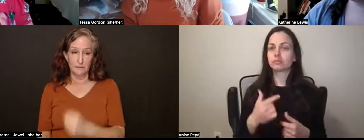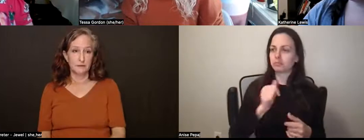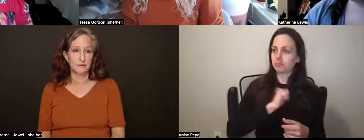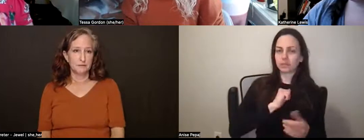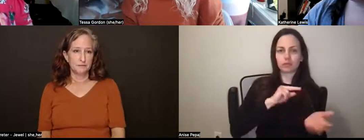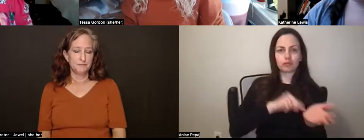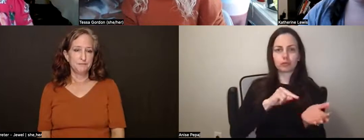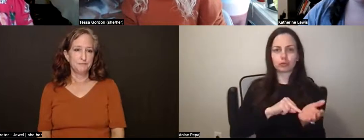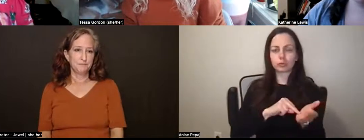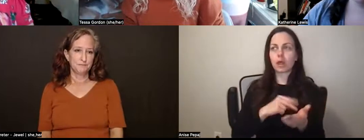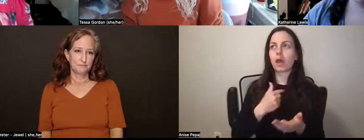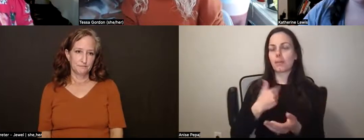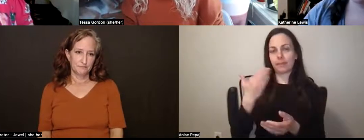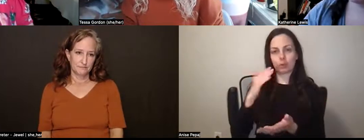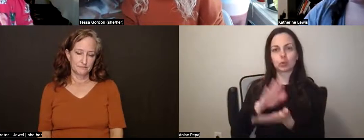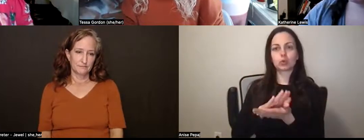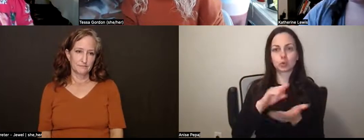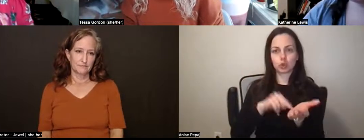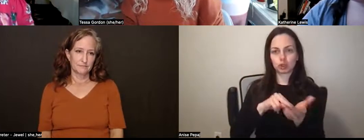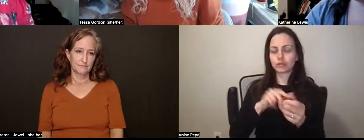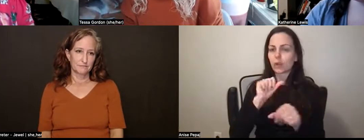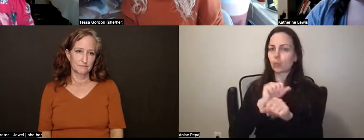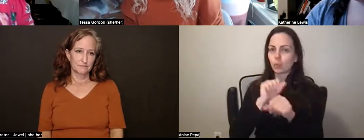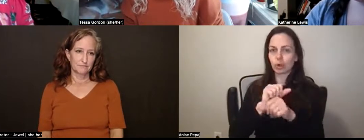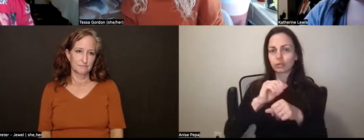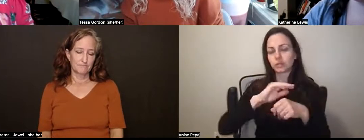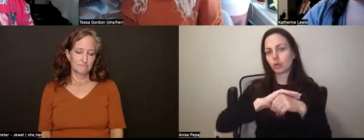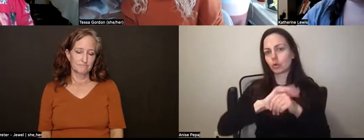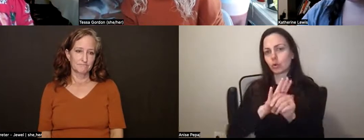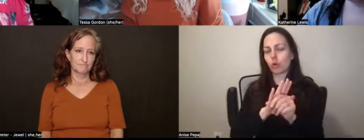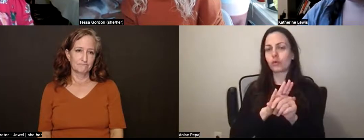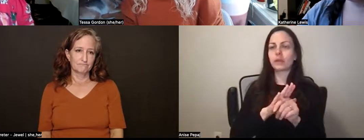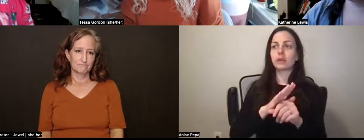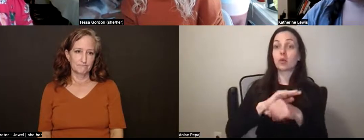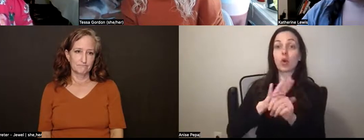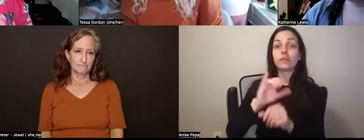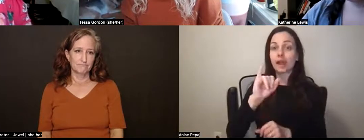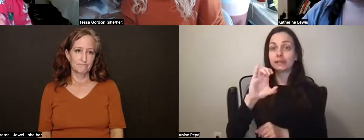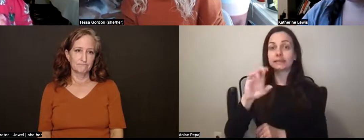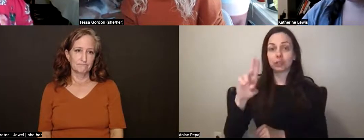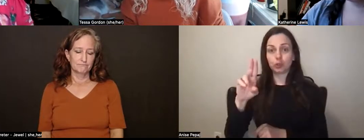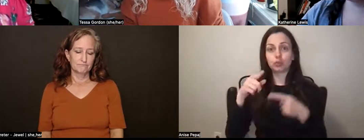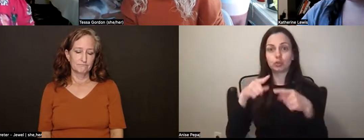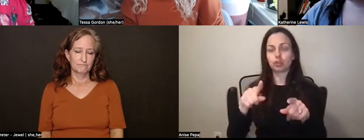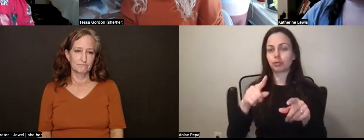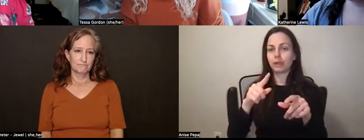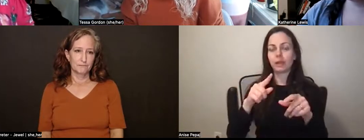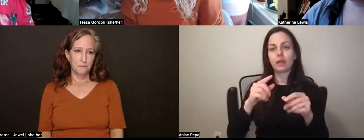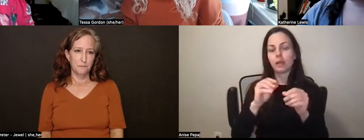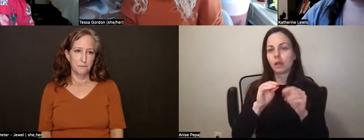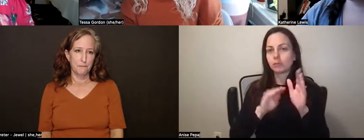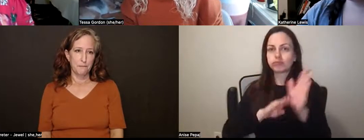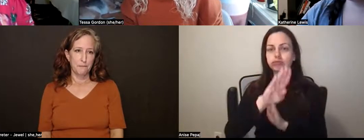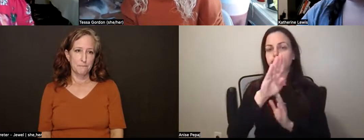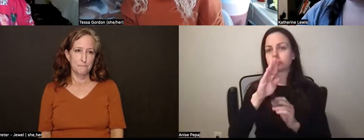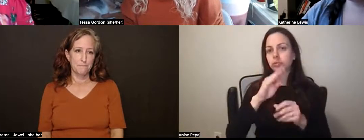been a school nurse. I worked COVID ICU during the peak of New York's pandemic. And I work